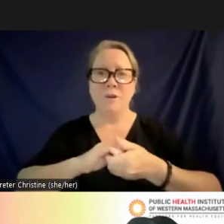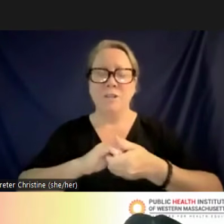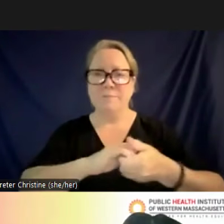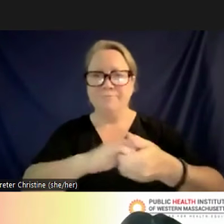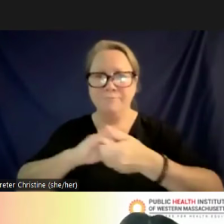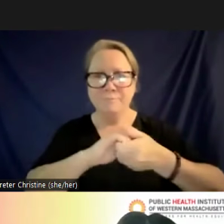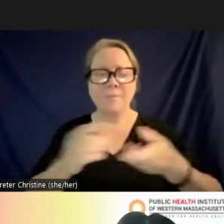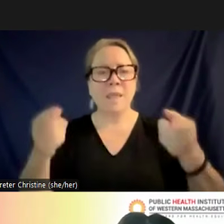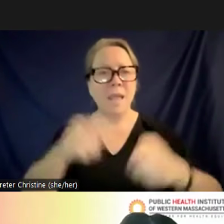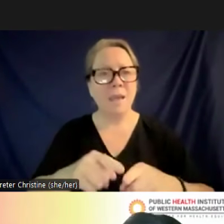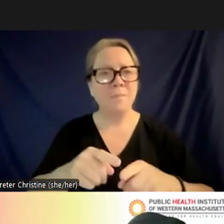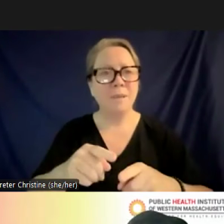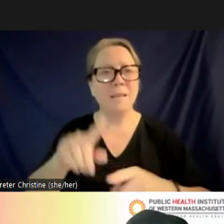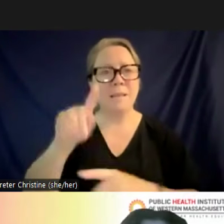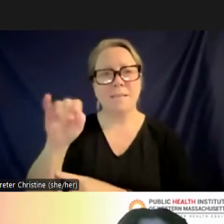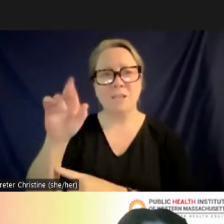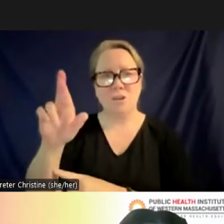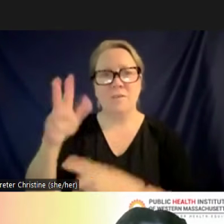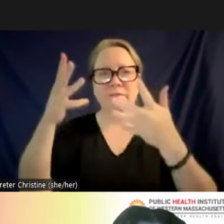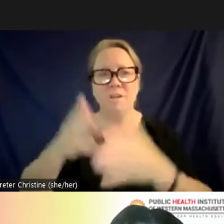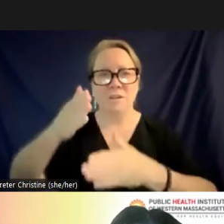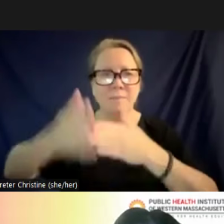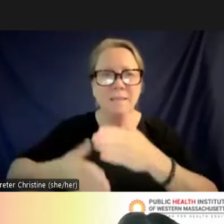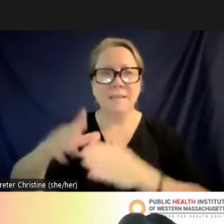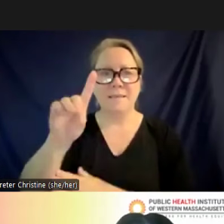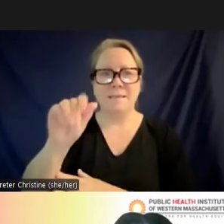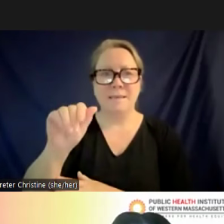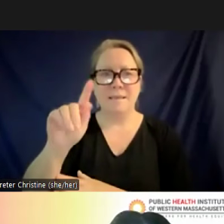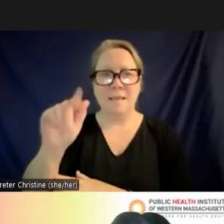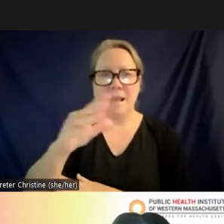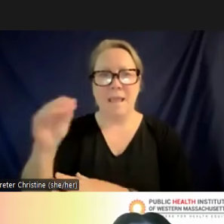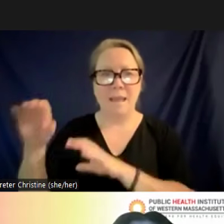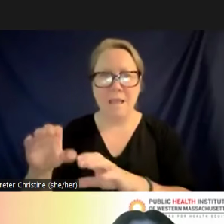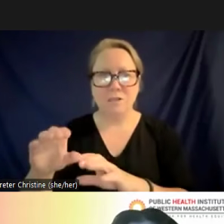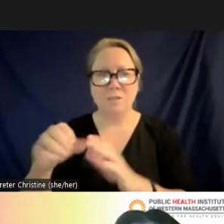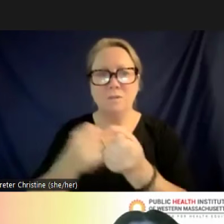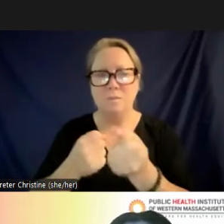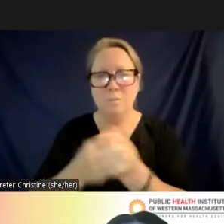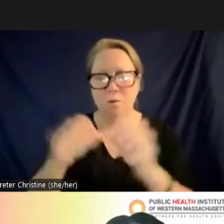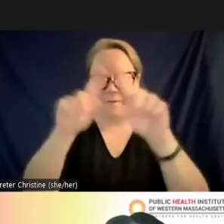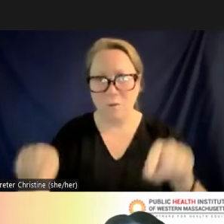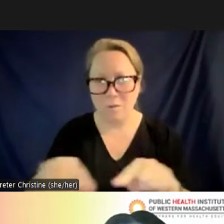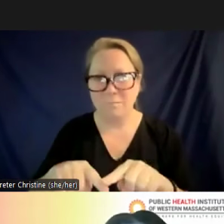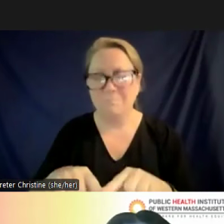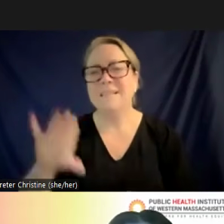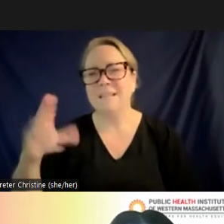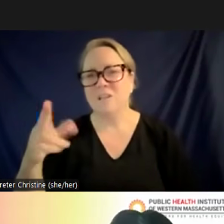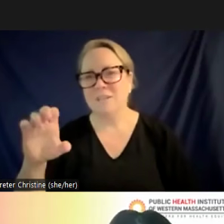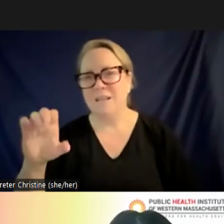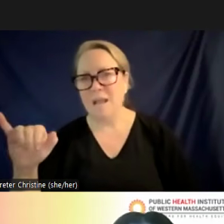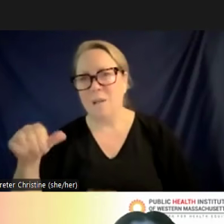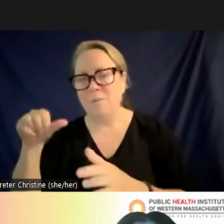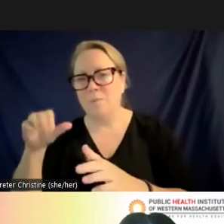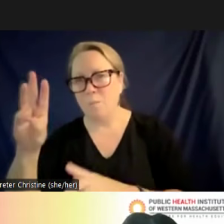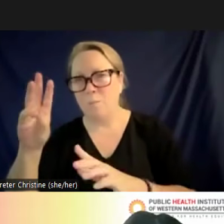when TIER completed the data and action support form on the CHEI webpage. After